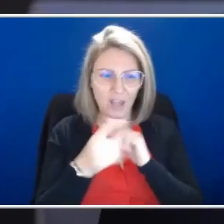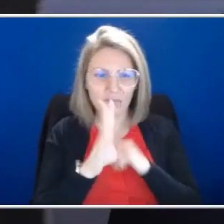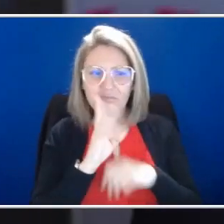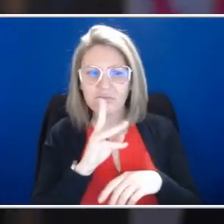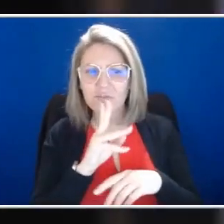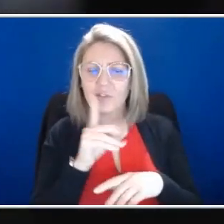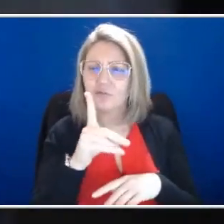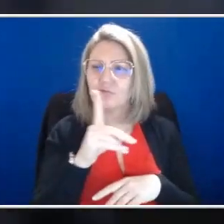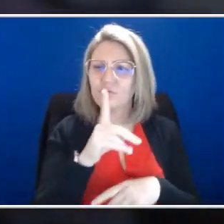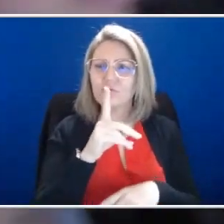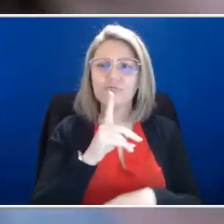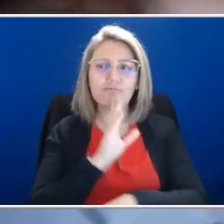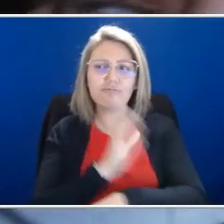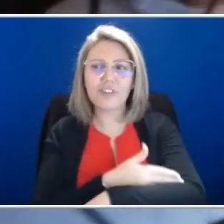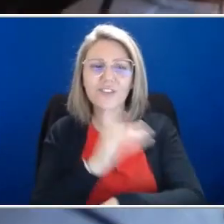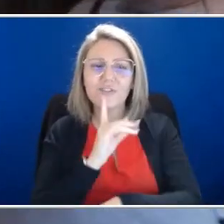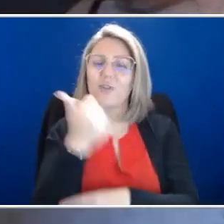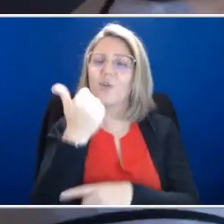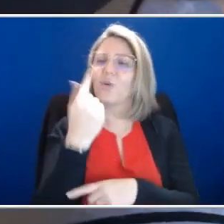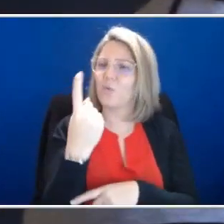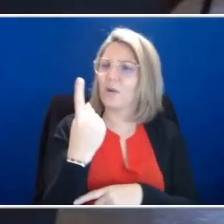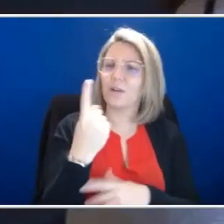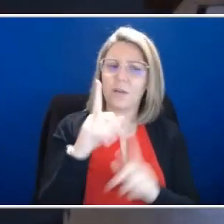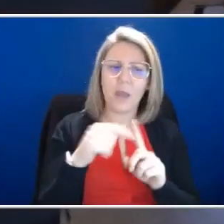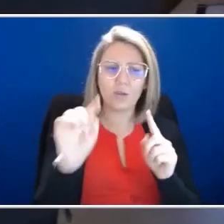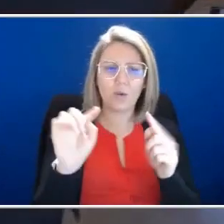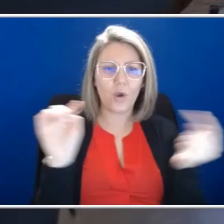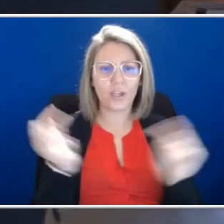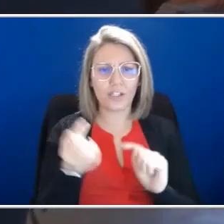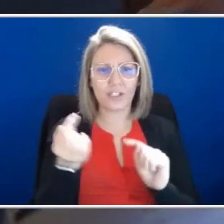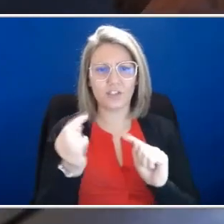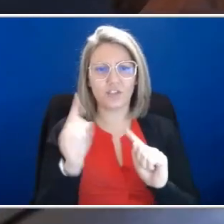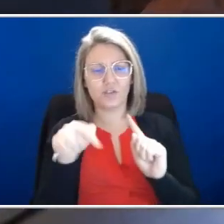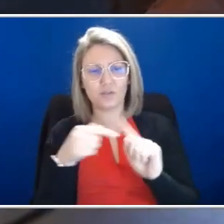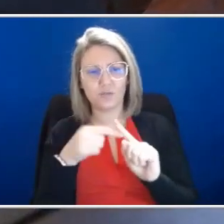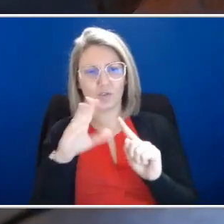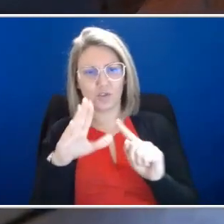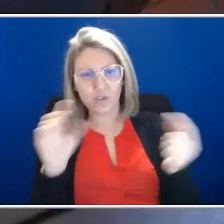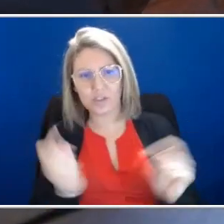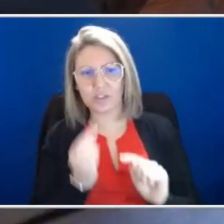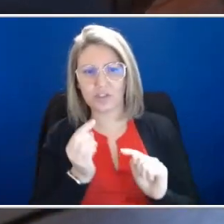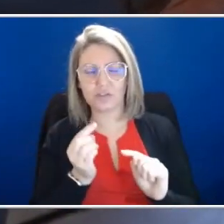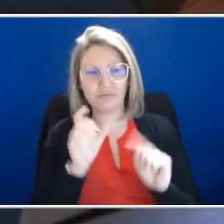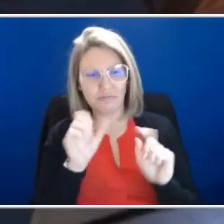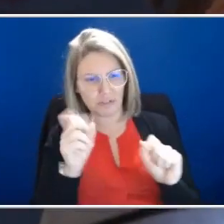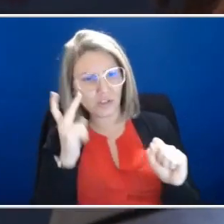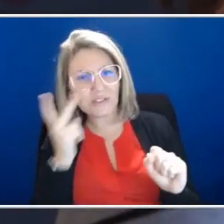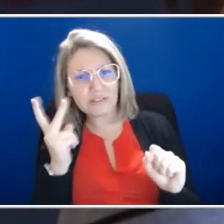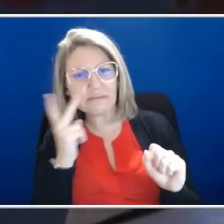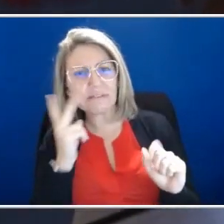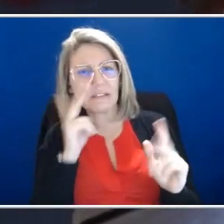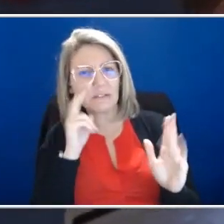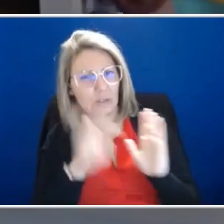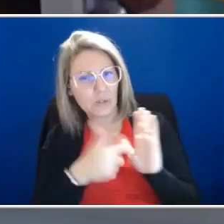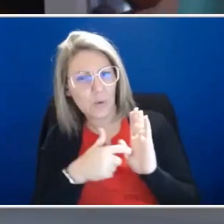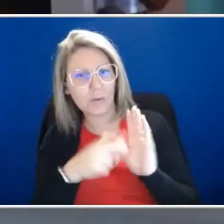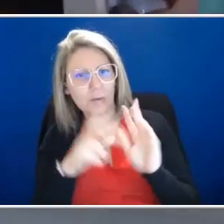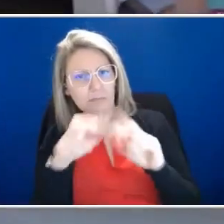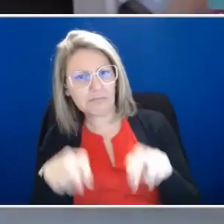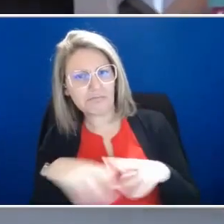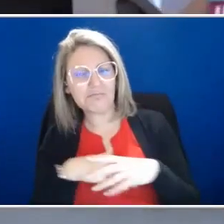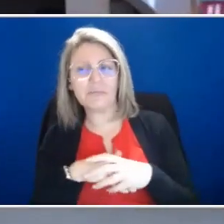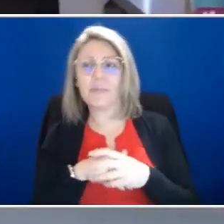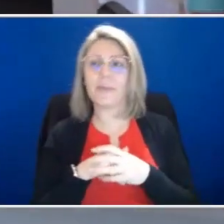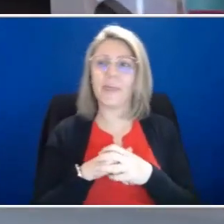older ones, about your injuries, particularly in the beginning when your injuries were more visible. Yeah,